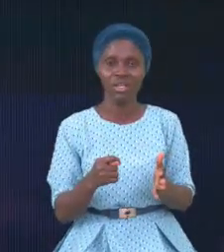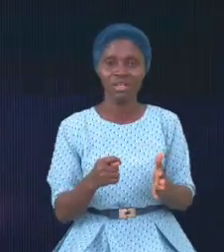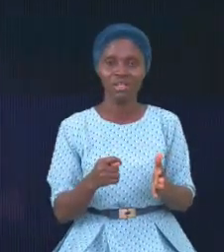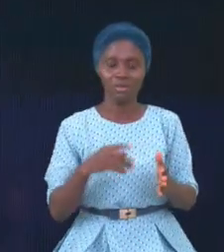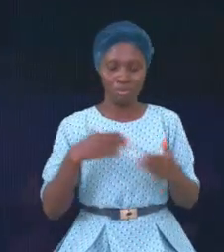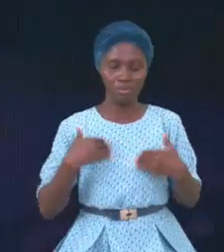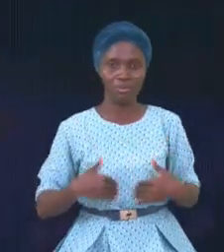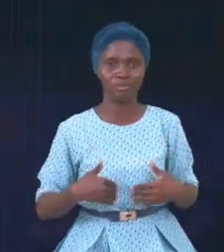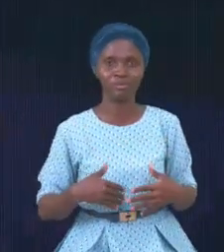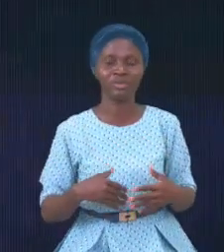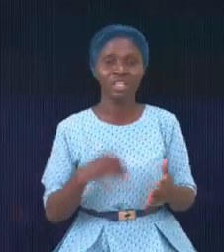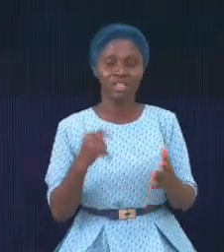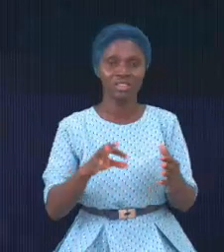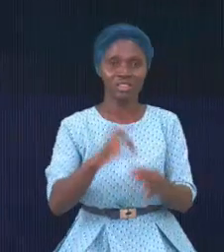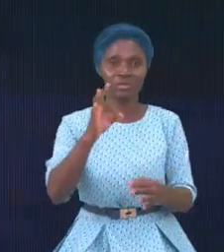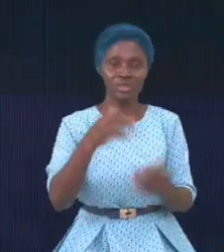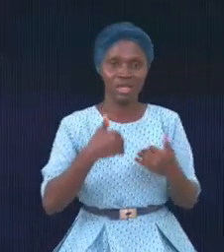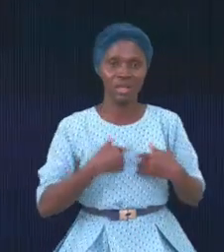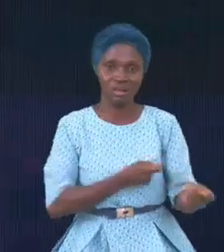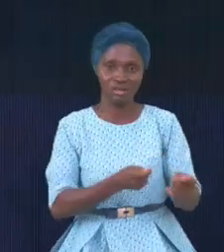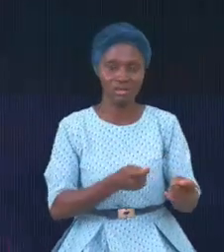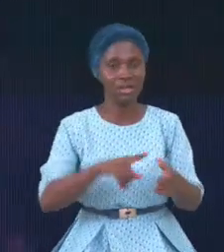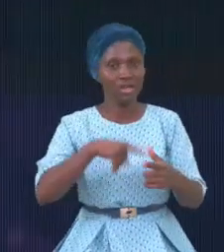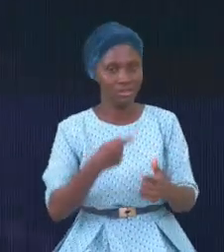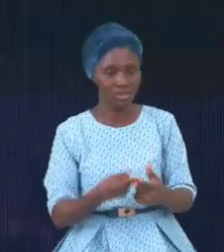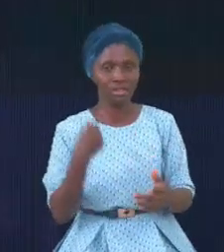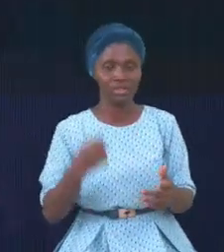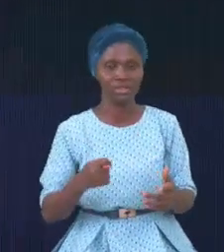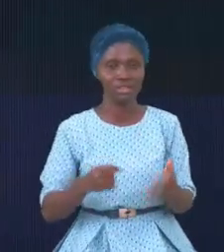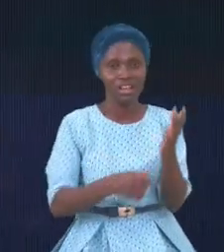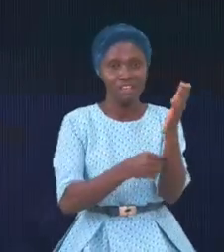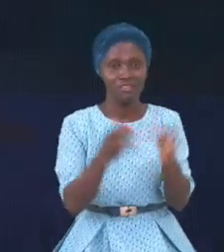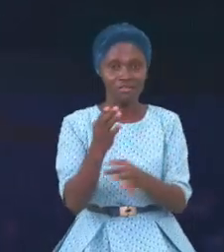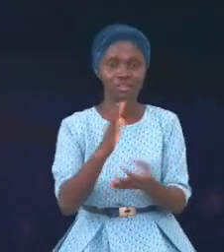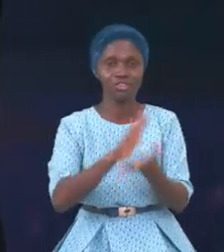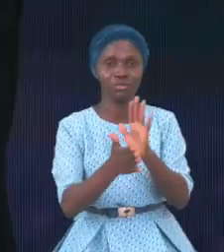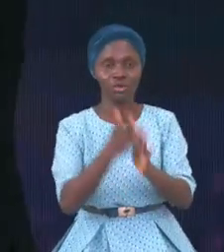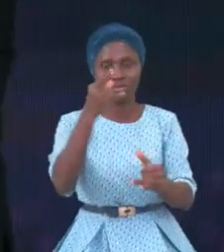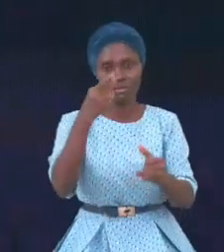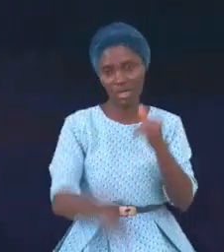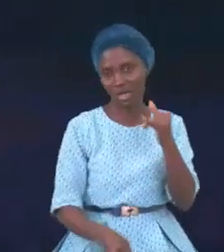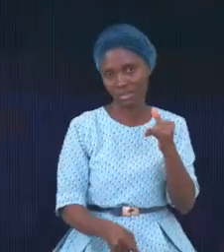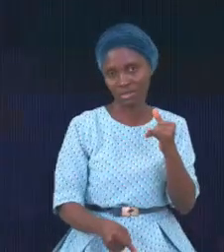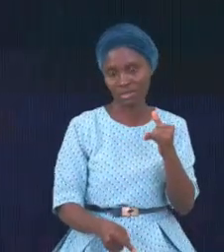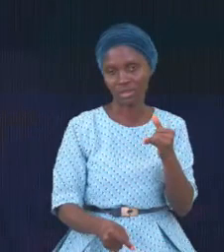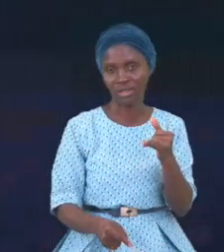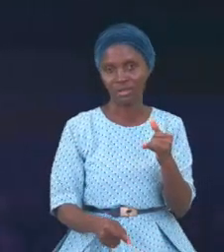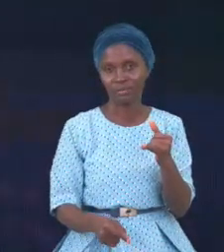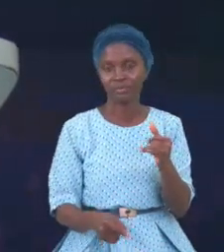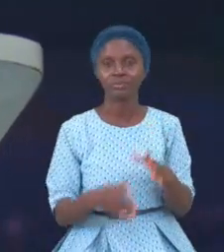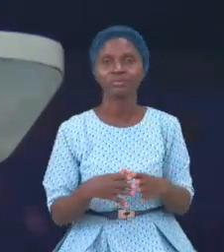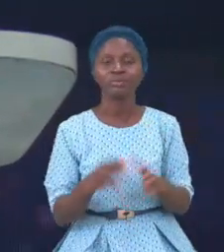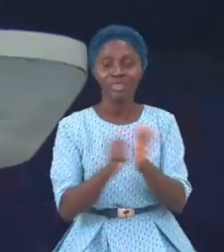And then the flesh comes last. That's the spirit. That's why it says,